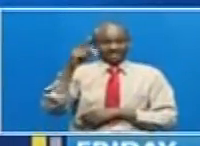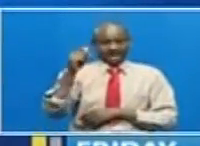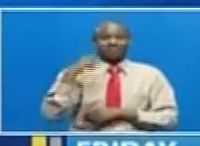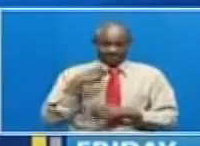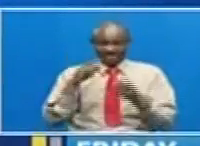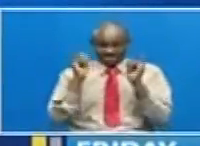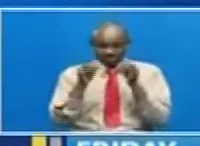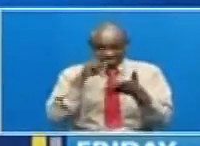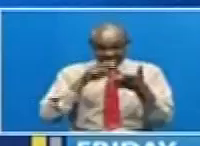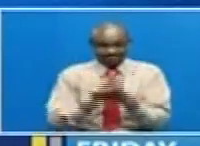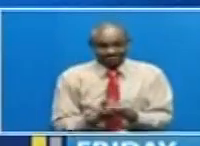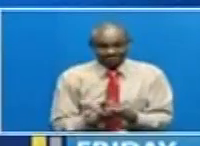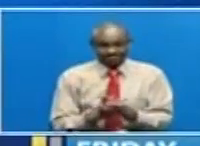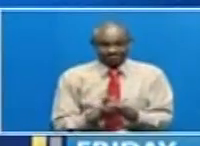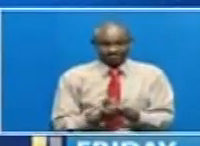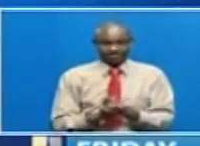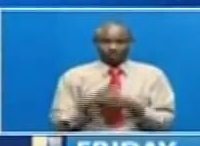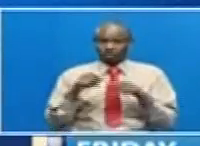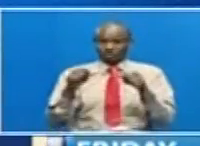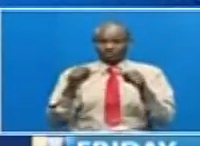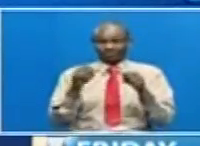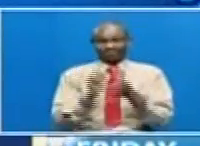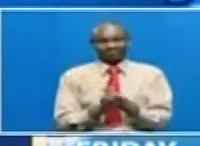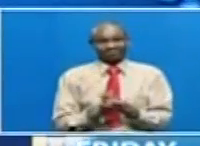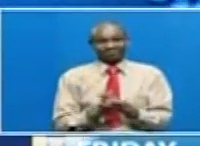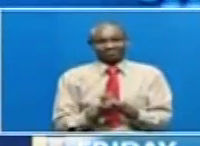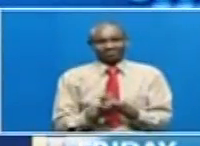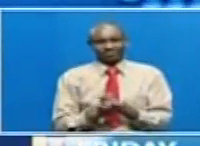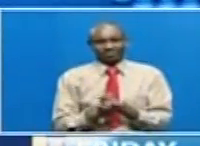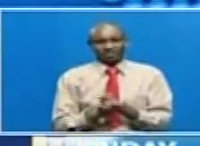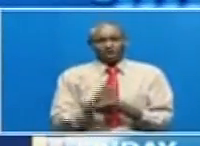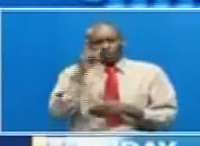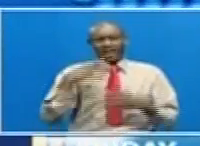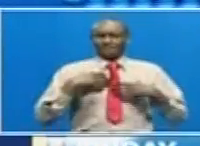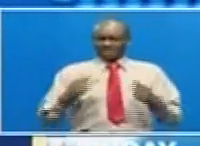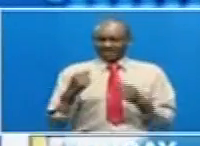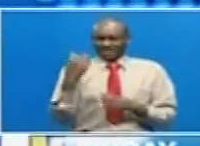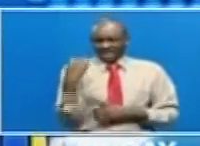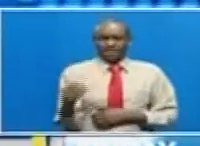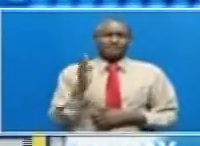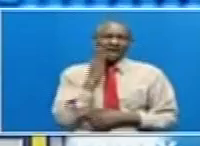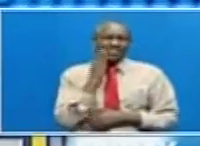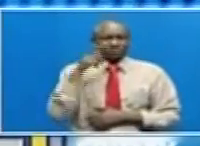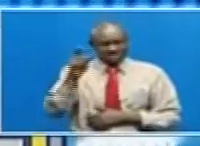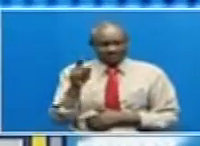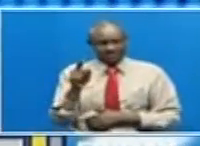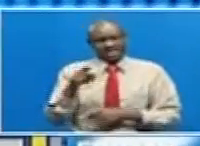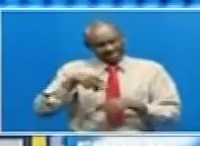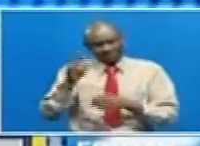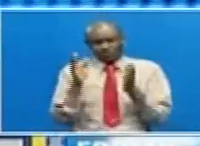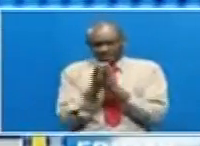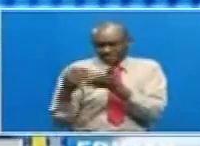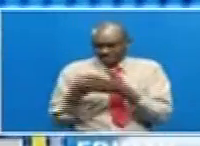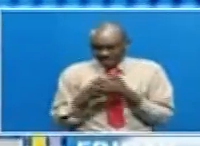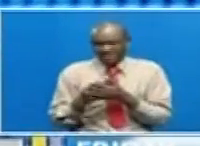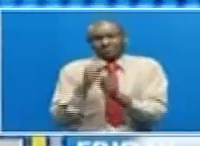your news. So I go. All right. A brave teenage mother managed to keep herself and her infant